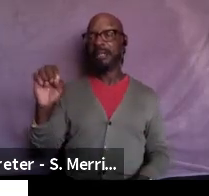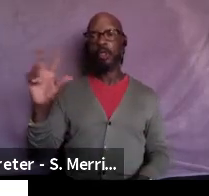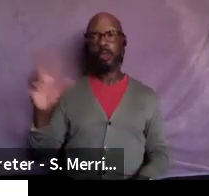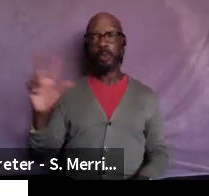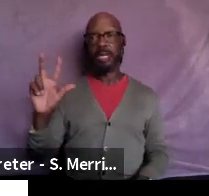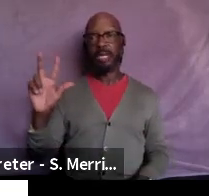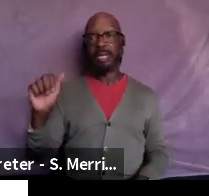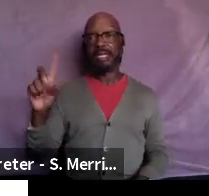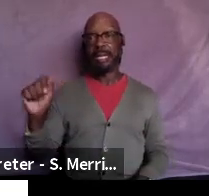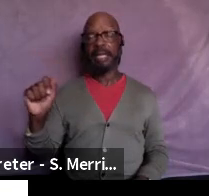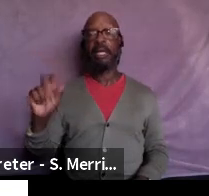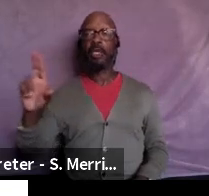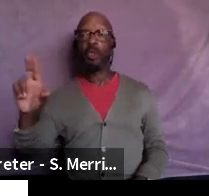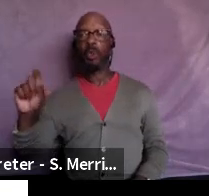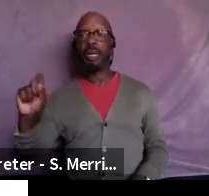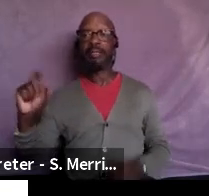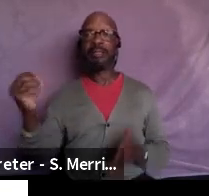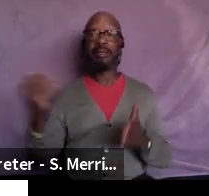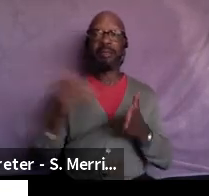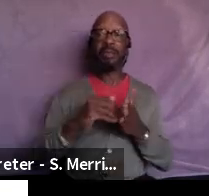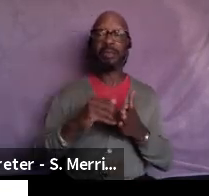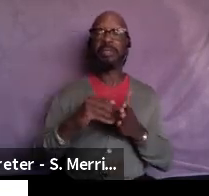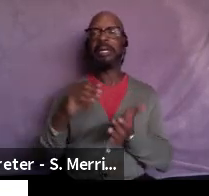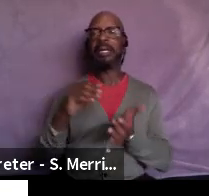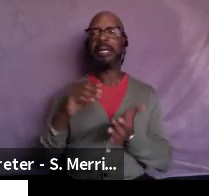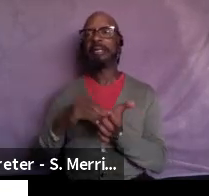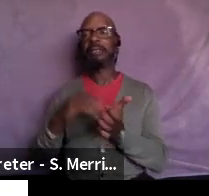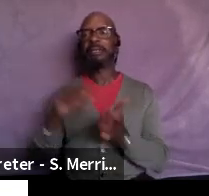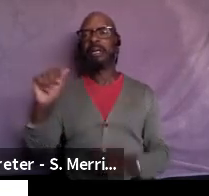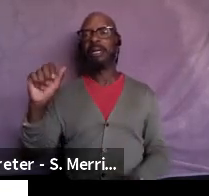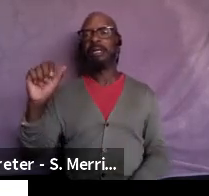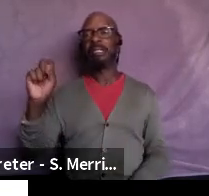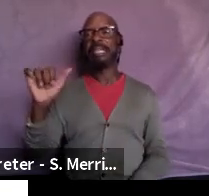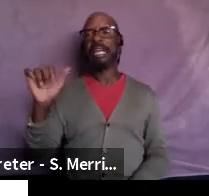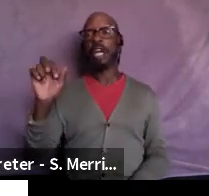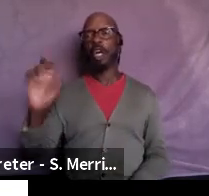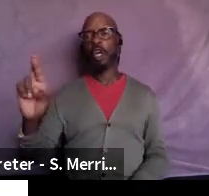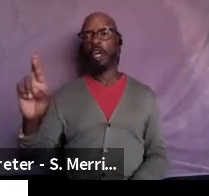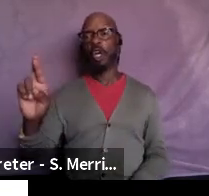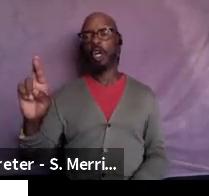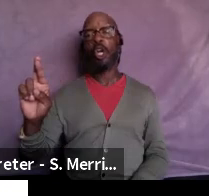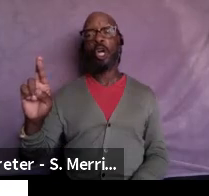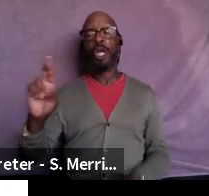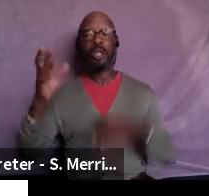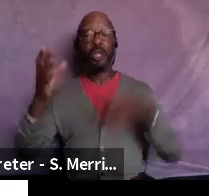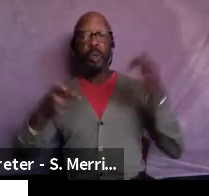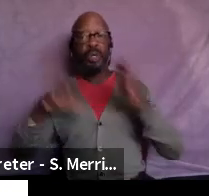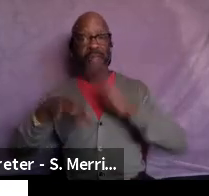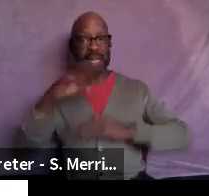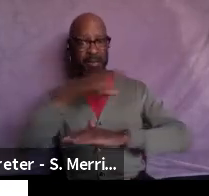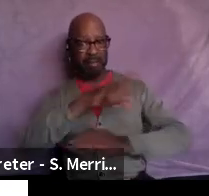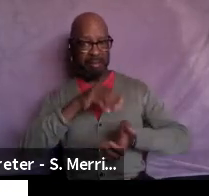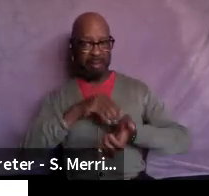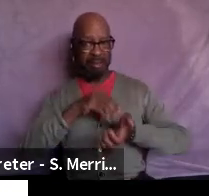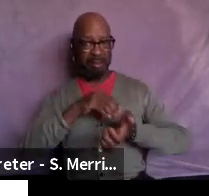U.S. versus Dr. Asair, where the court found that Dr. Asair discriminated against